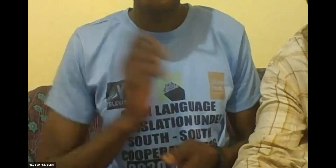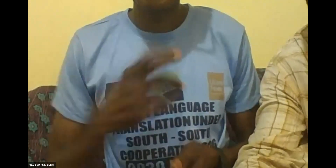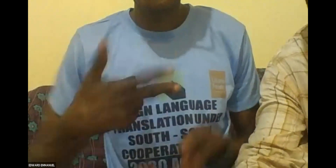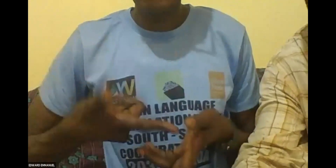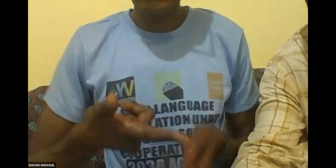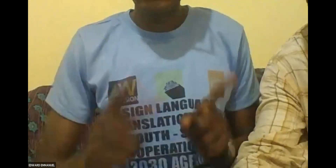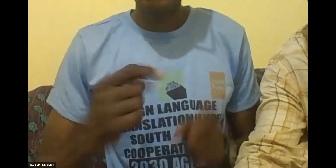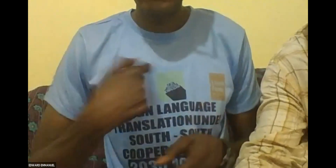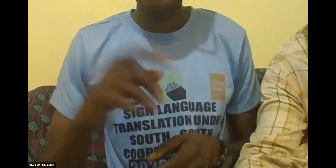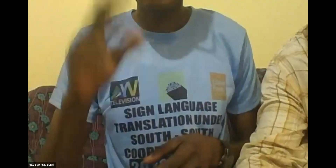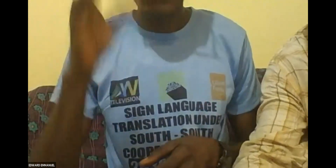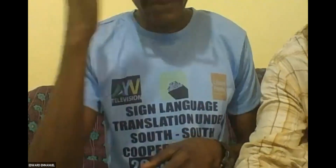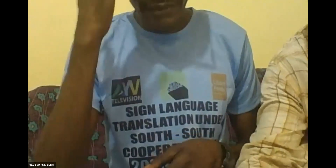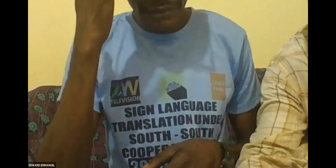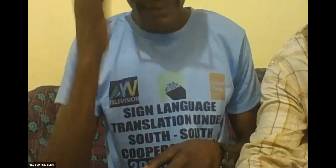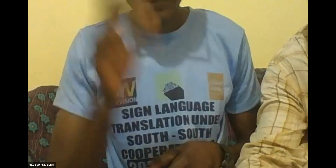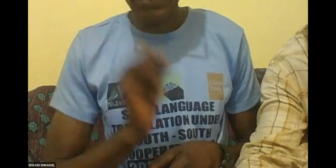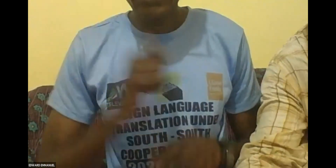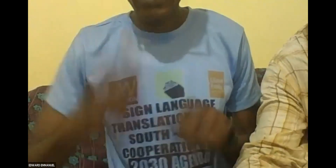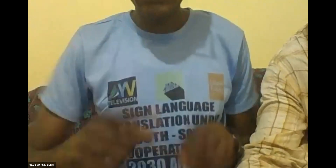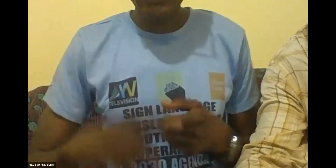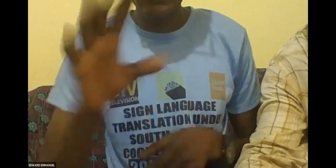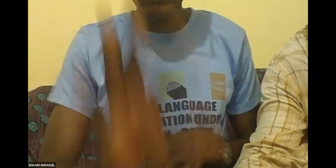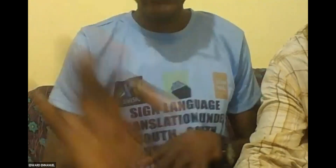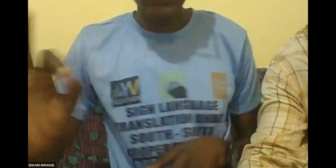to choose your group yourself.